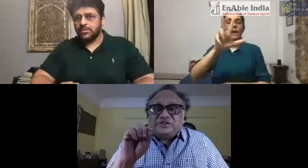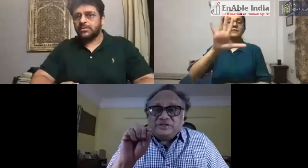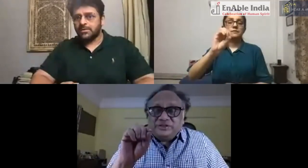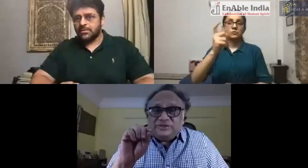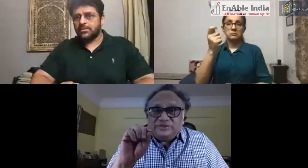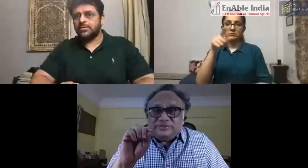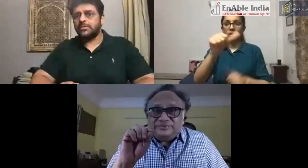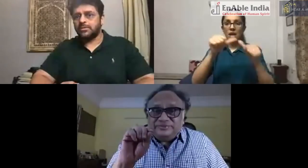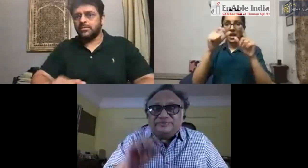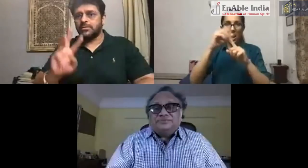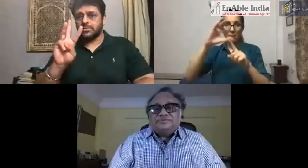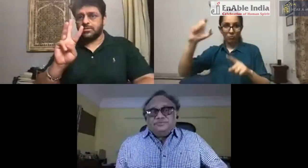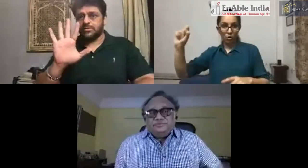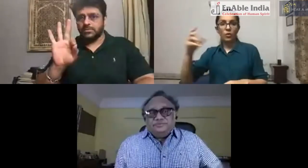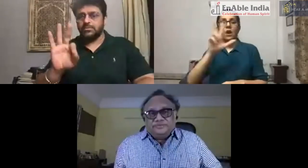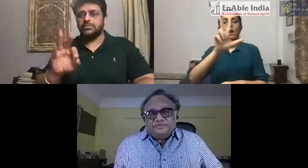rupees.